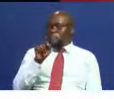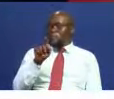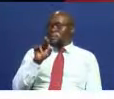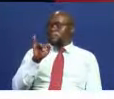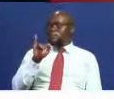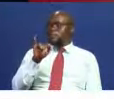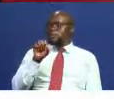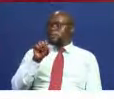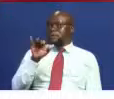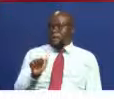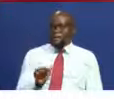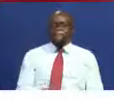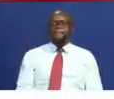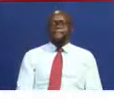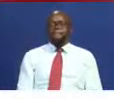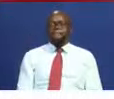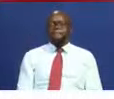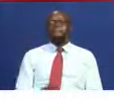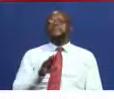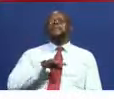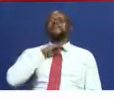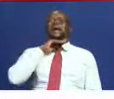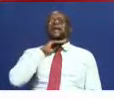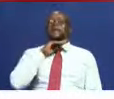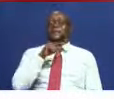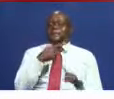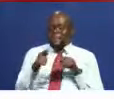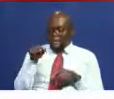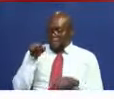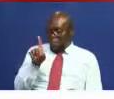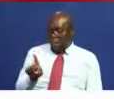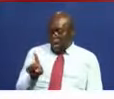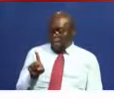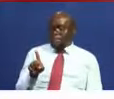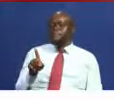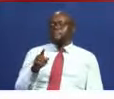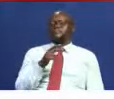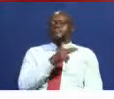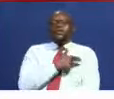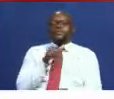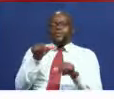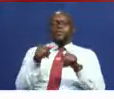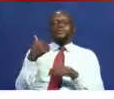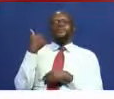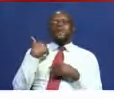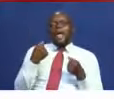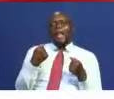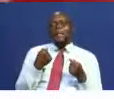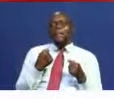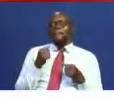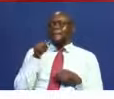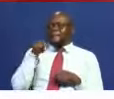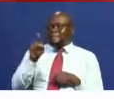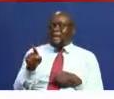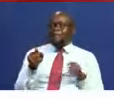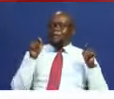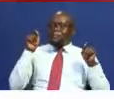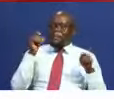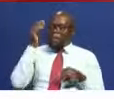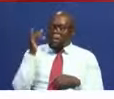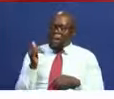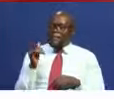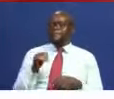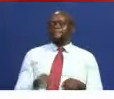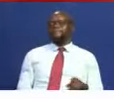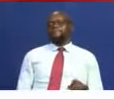Mutisia lost his life. But this one survived and he was in a hospital. And he was saying that he's demonstrating because he